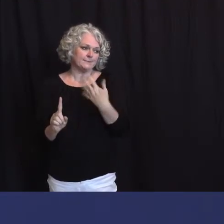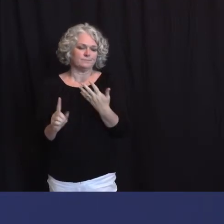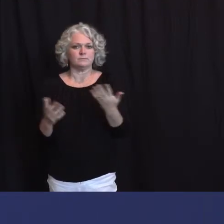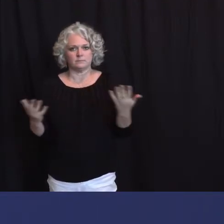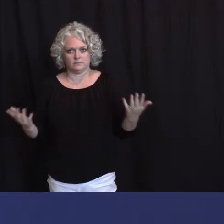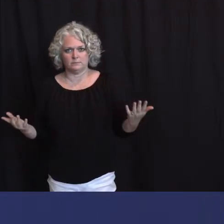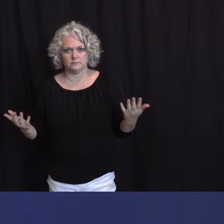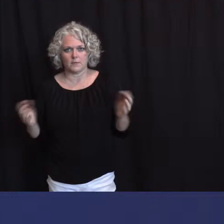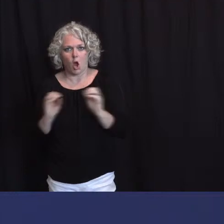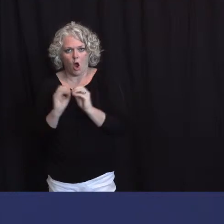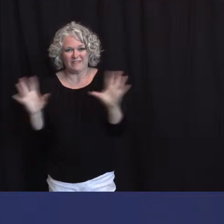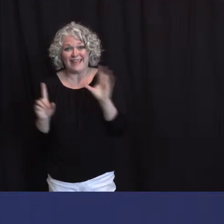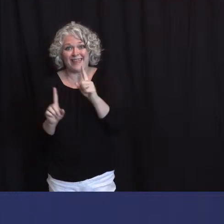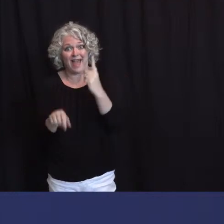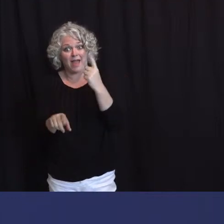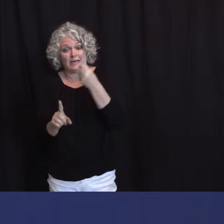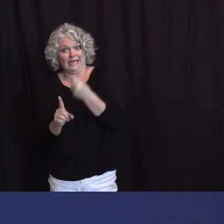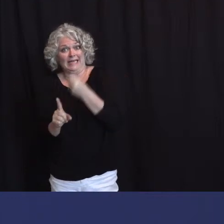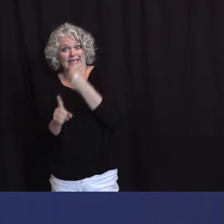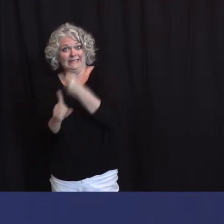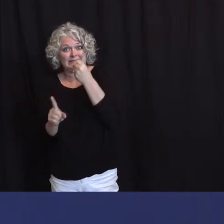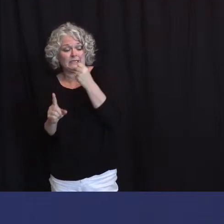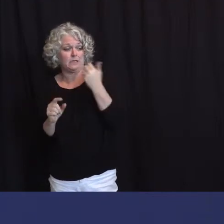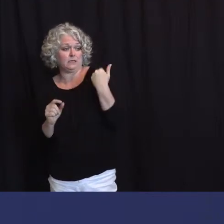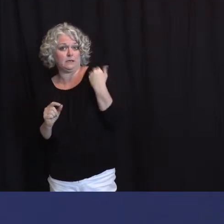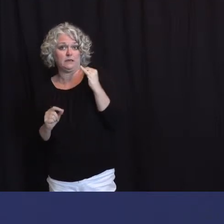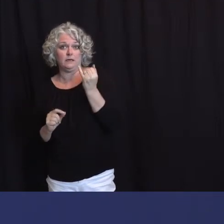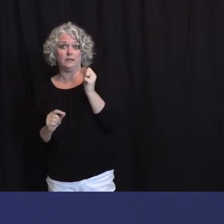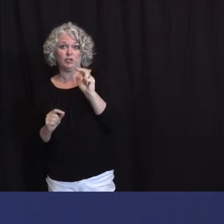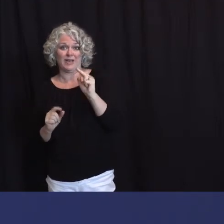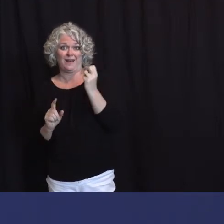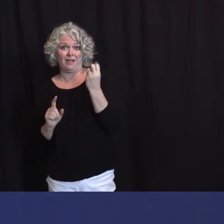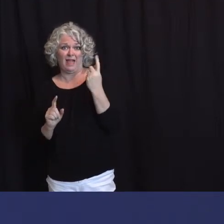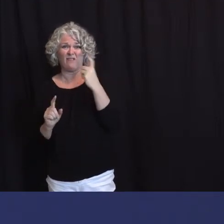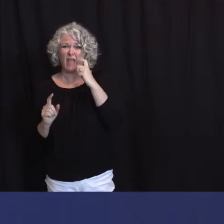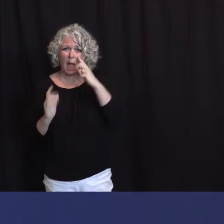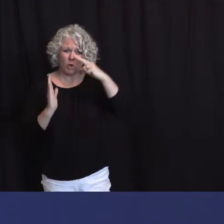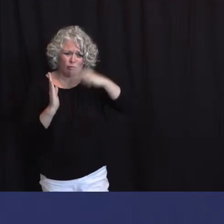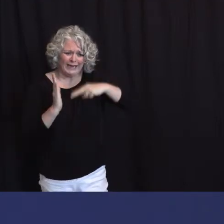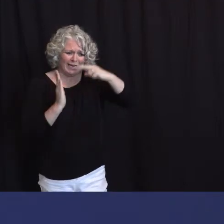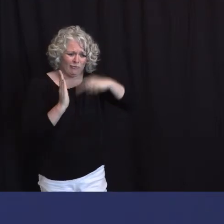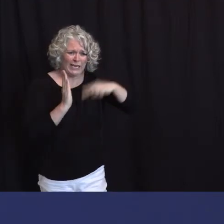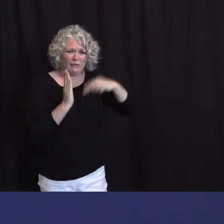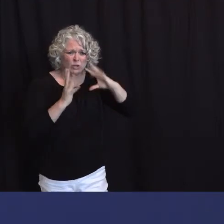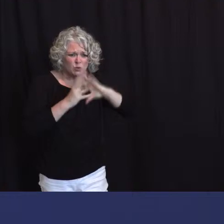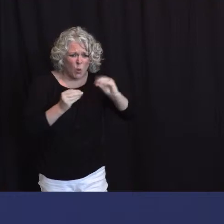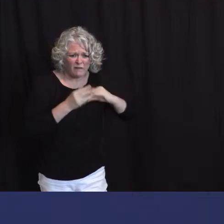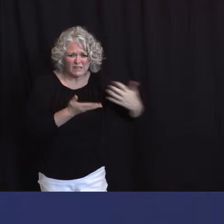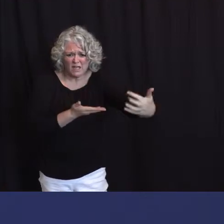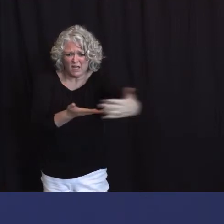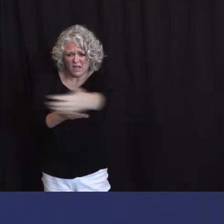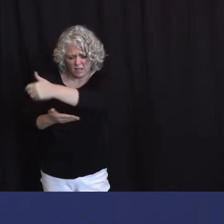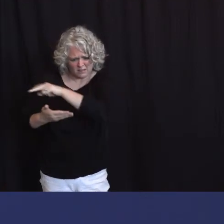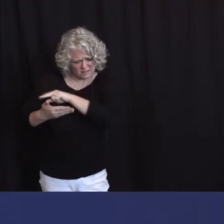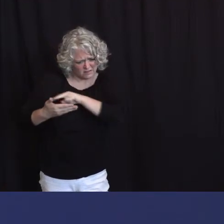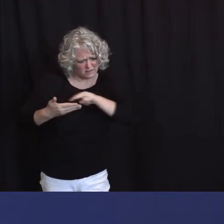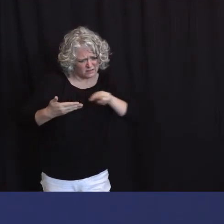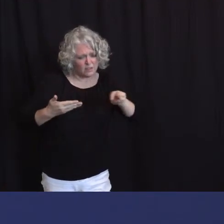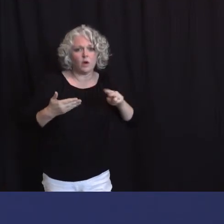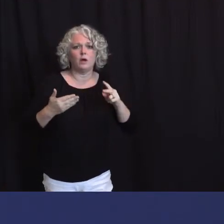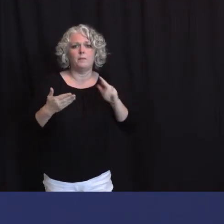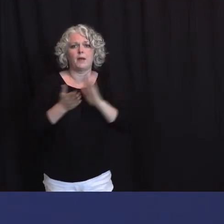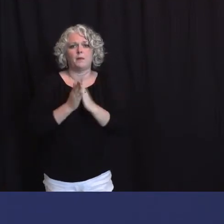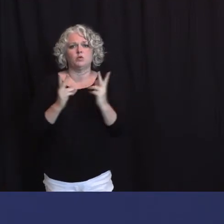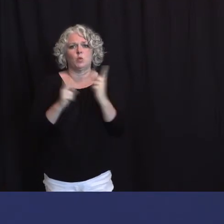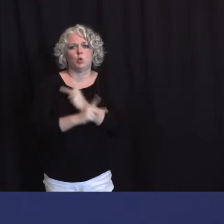obviously for this horrific incident that happened on January 11th, and the more you read about it, the more horrific it becomes. But that